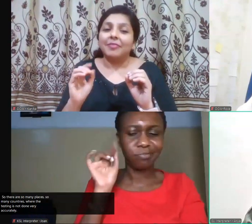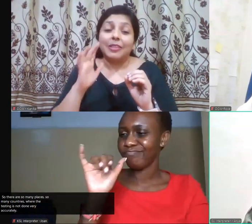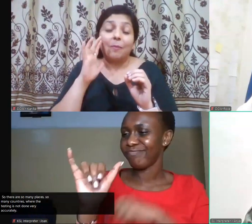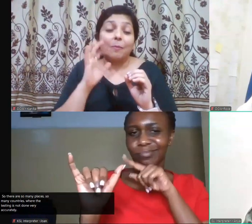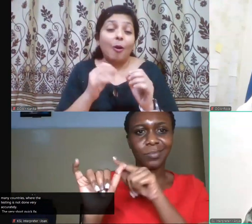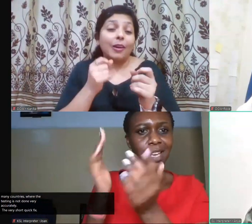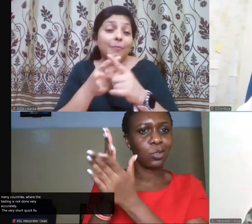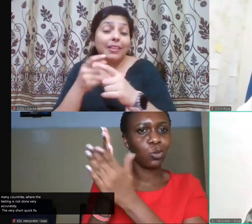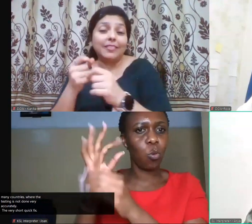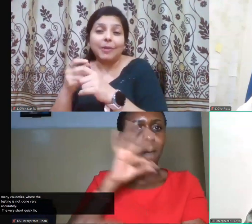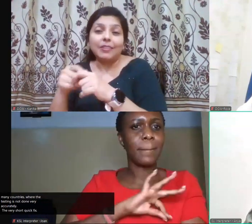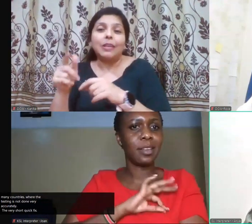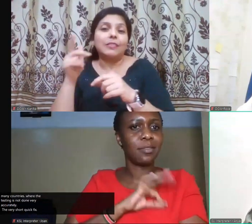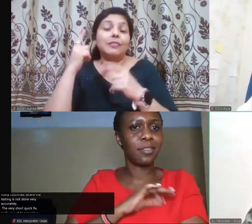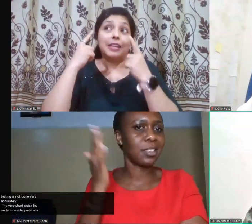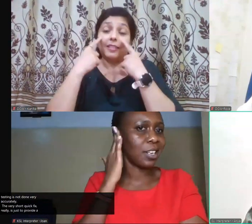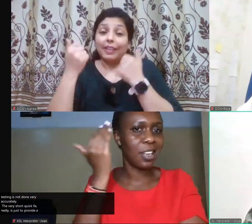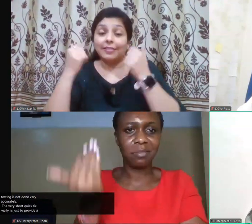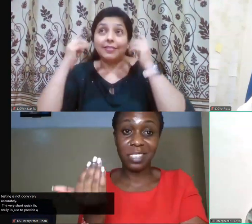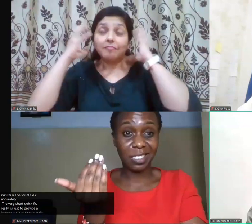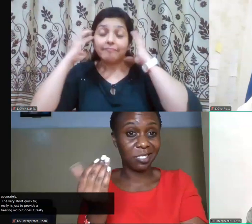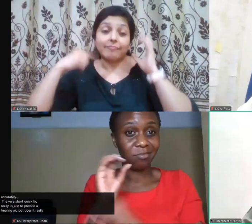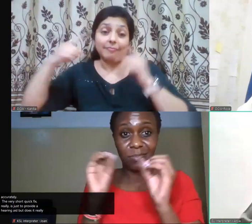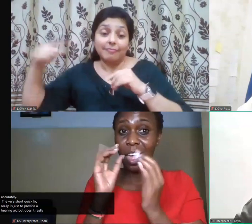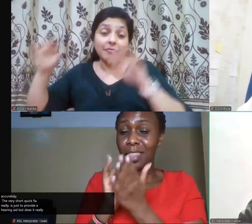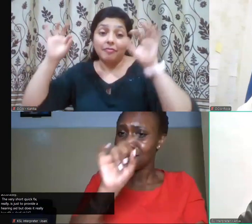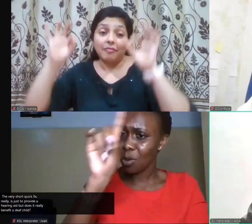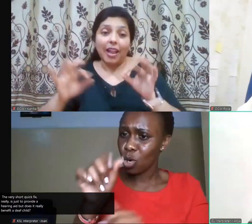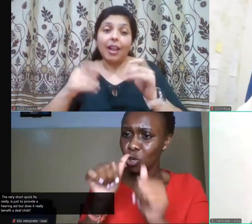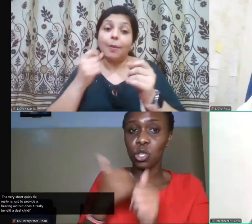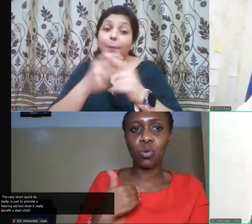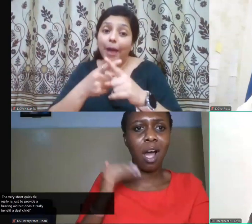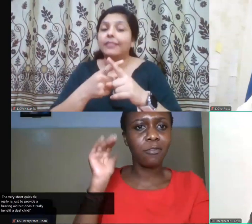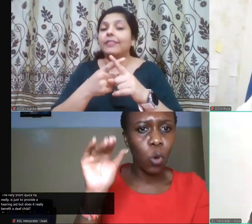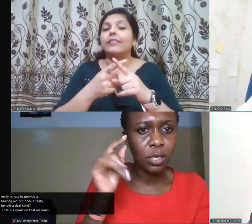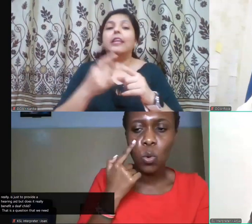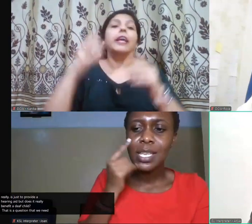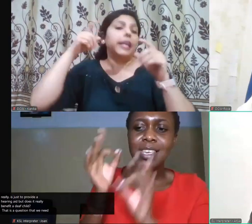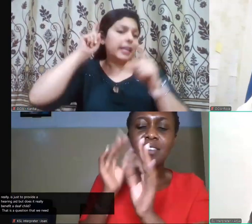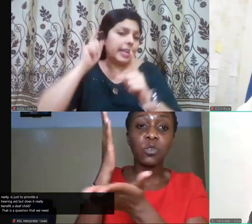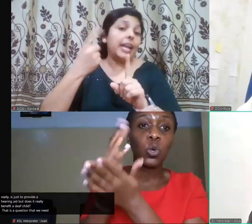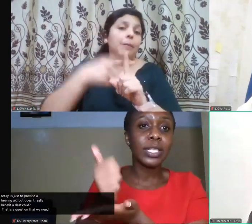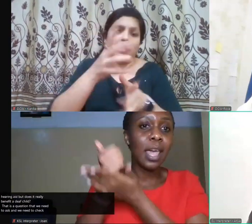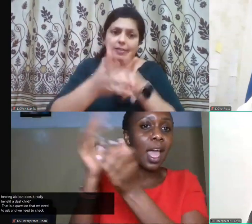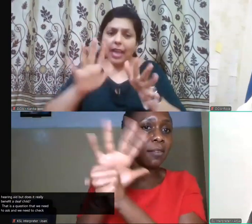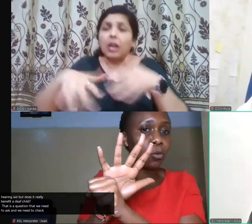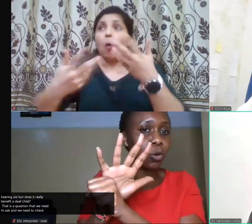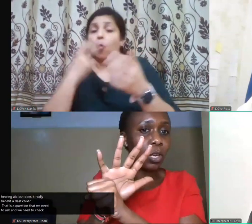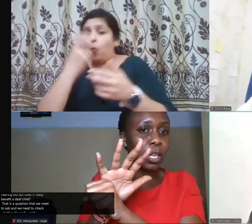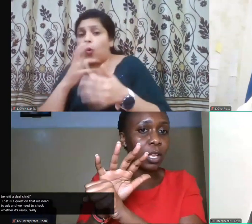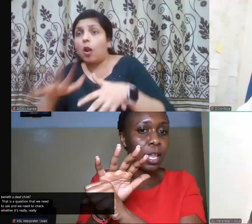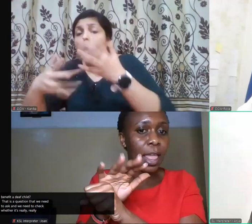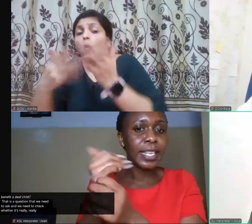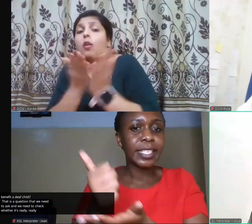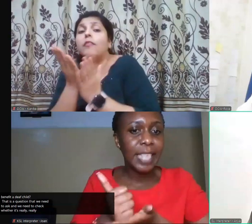benefit a deaf child? That's a question that we need to ask. We need to check whether it's really helping, whether it's helping with the auditory